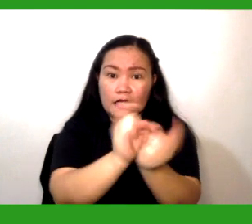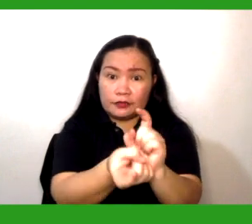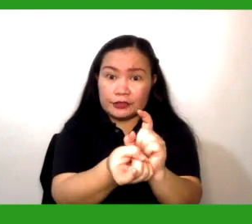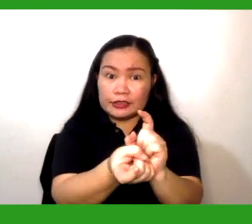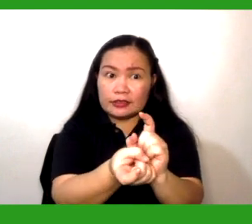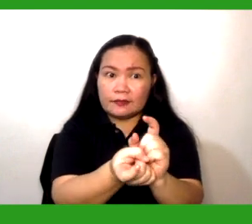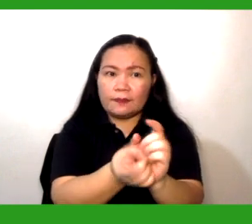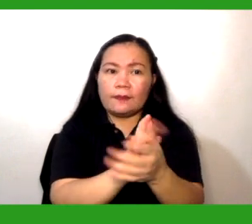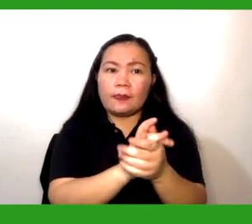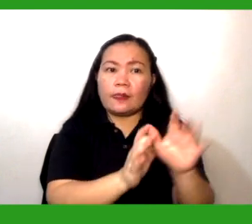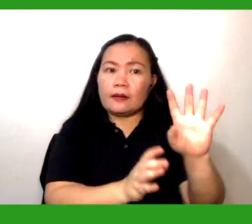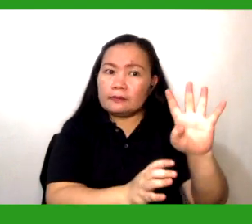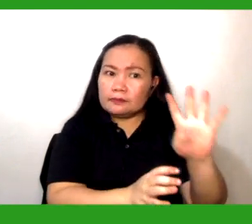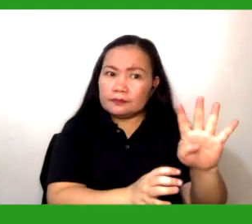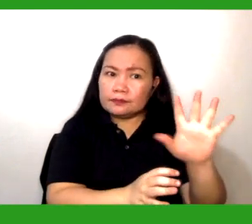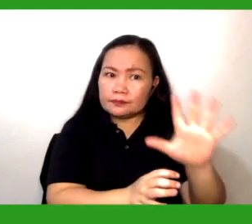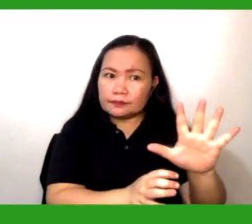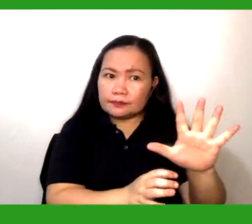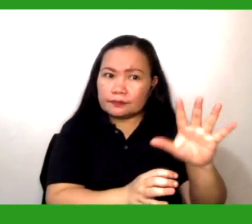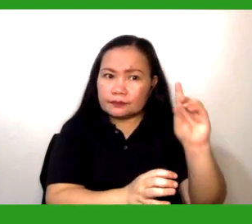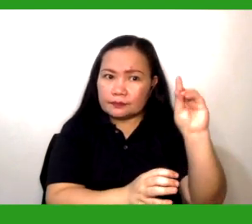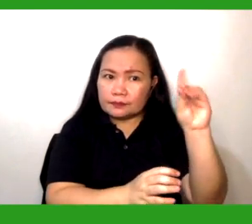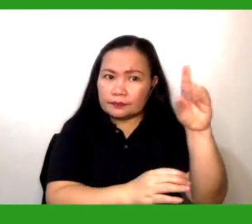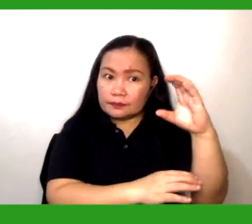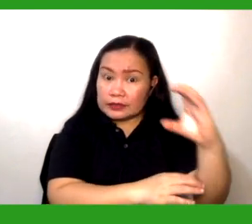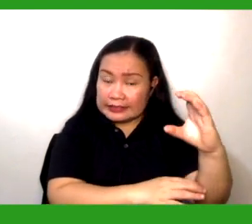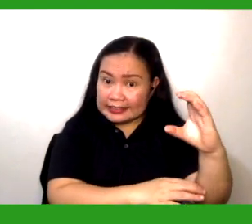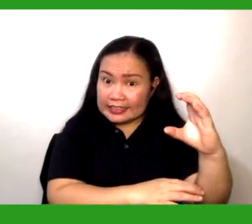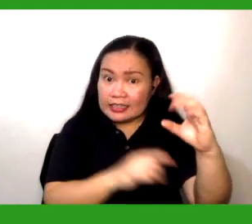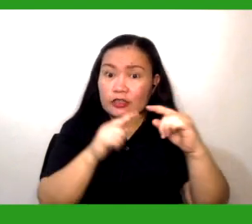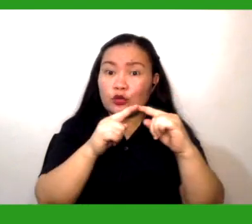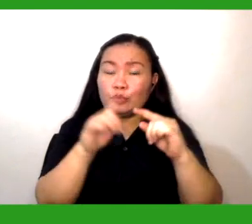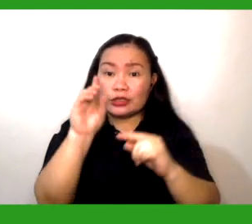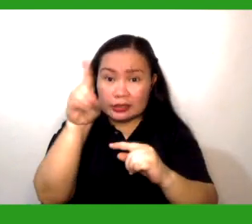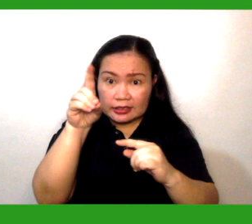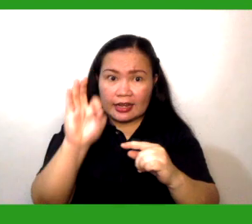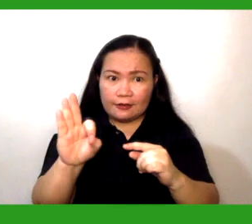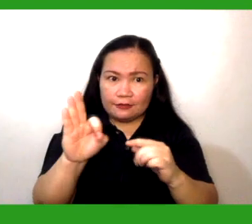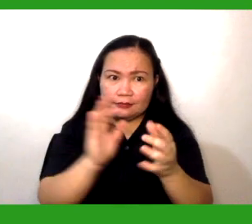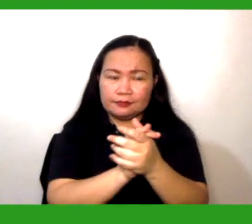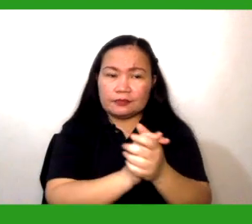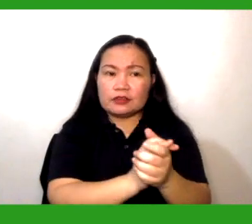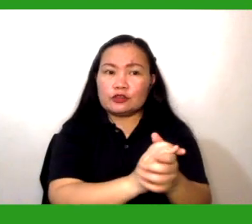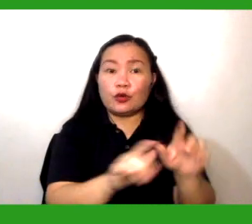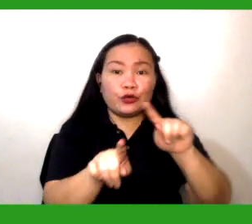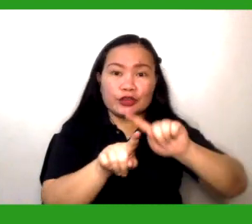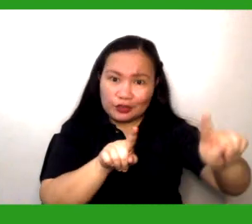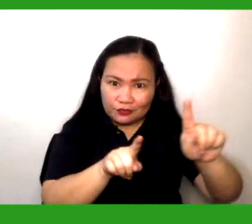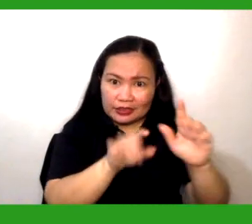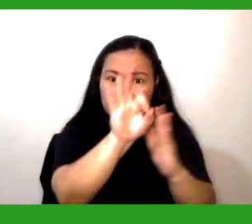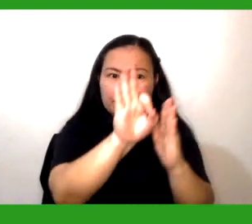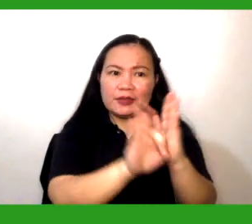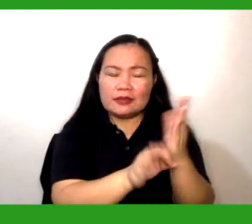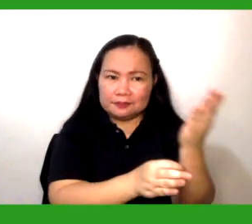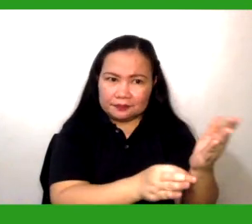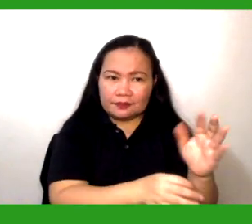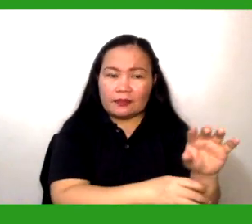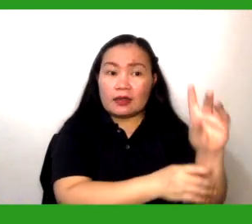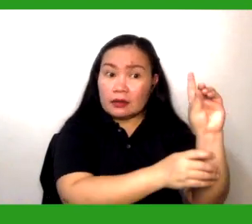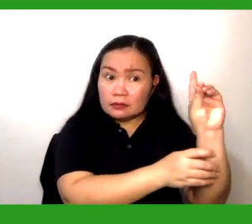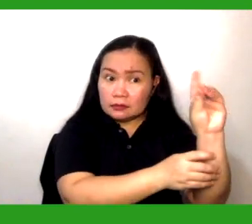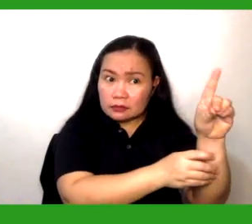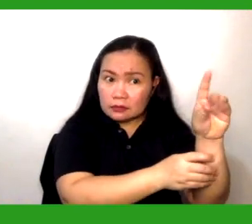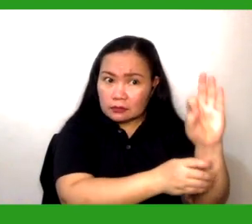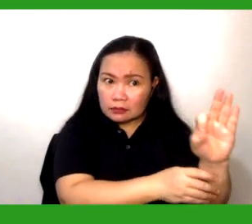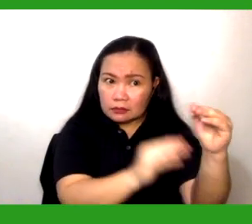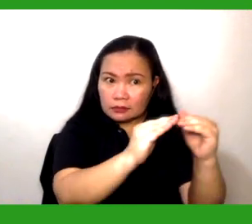Celsius to degree Fahrenheit naman. Baliktad naman tayo. Okay, so therefore, we're going to use this formula, iba naman siya